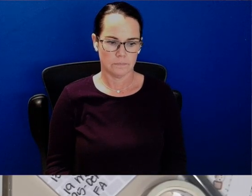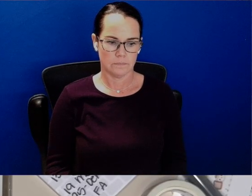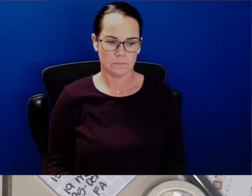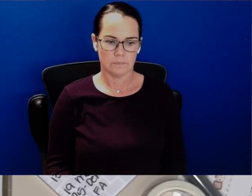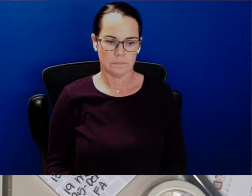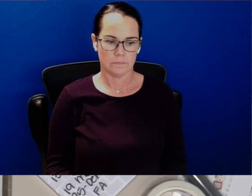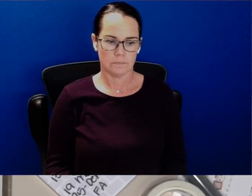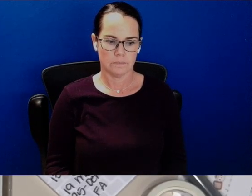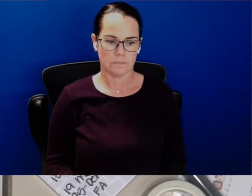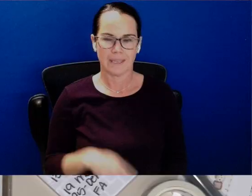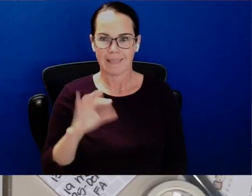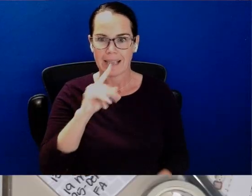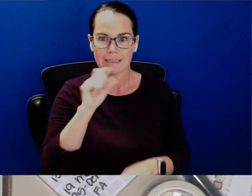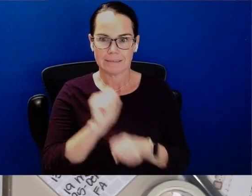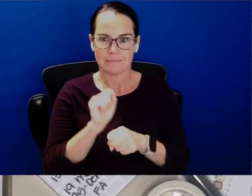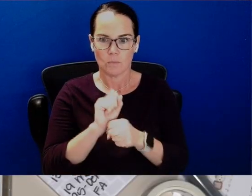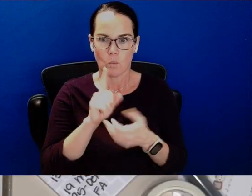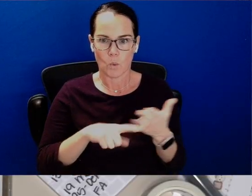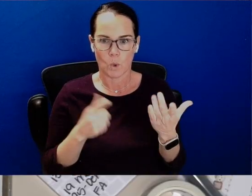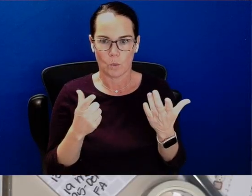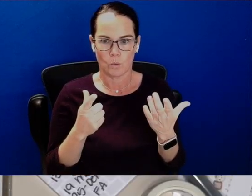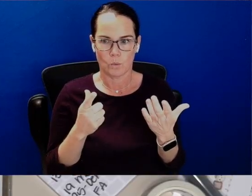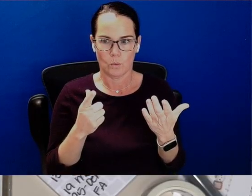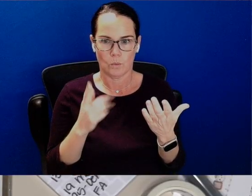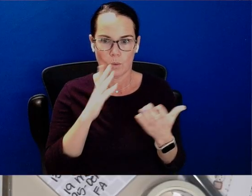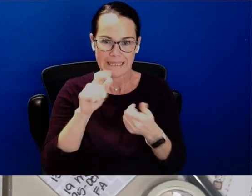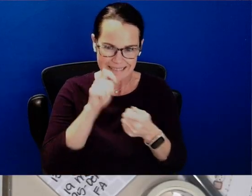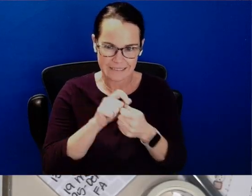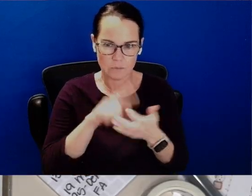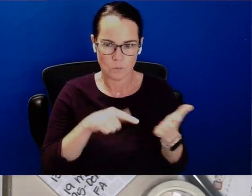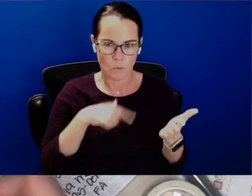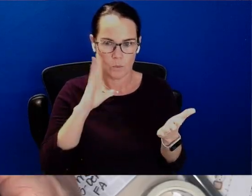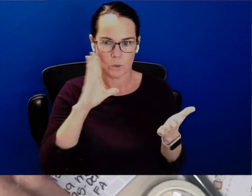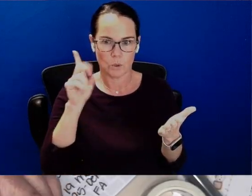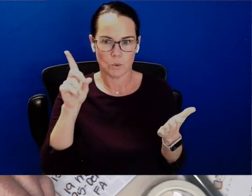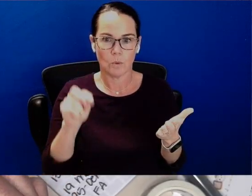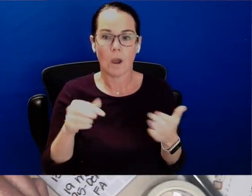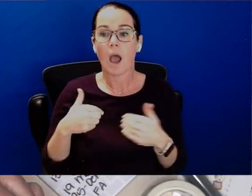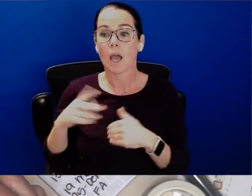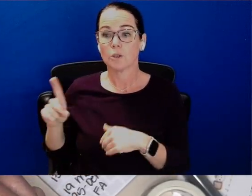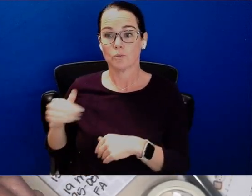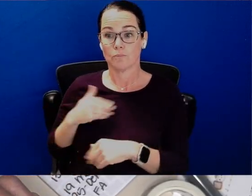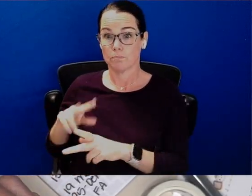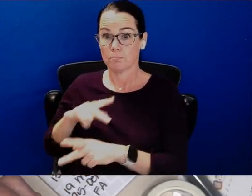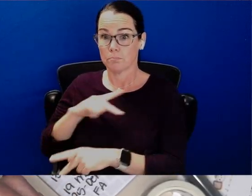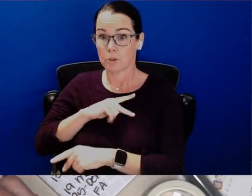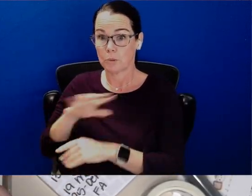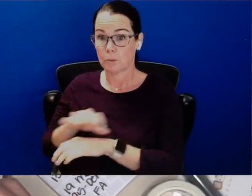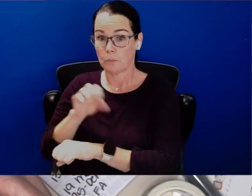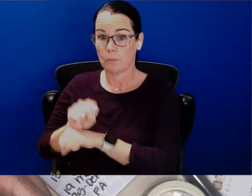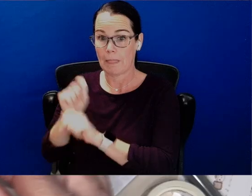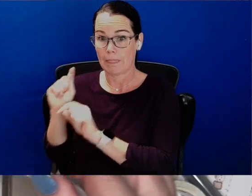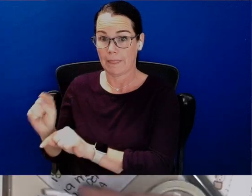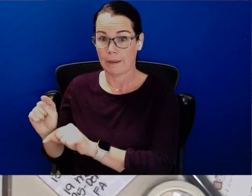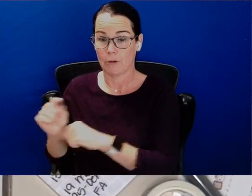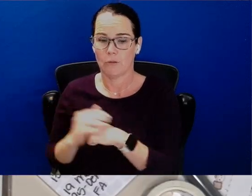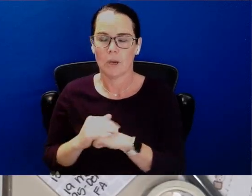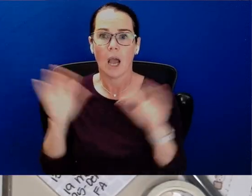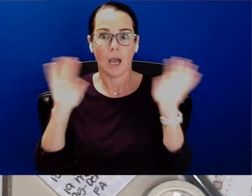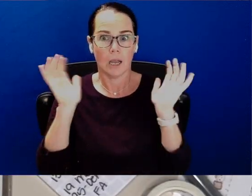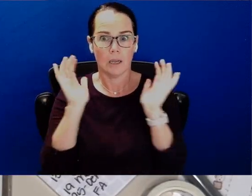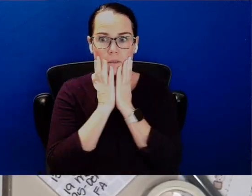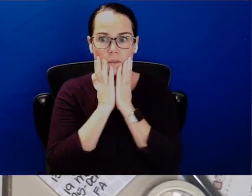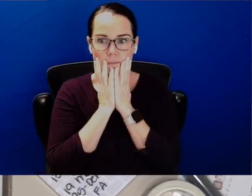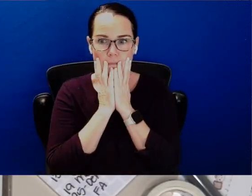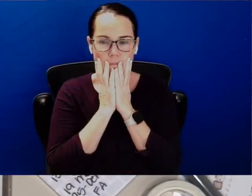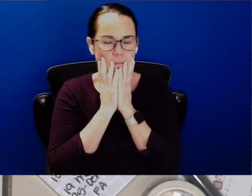Like what actually I'm going to do. I do have a personal appointment here. Oh, no.